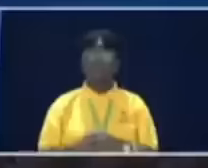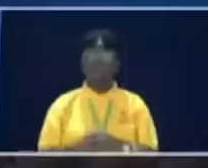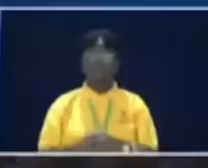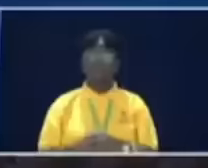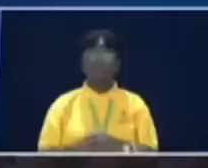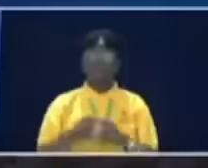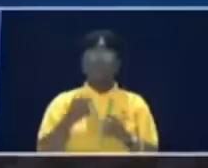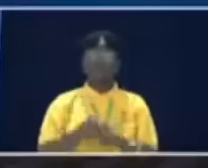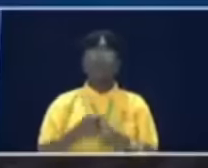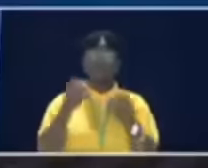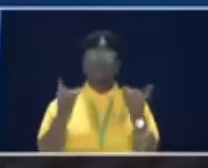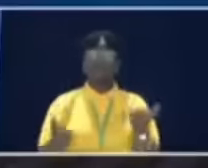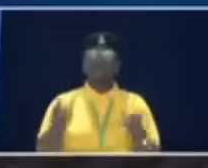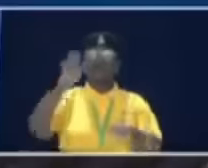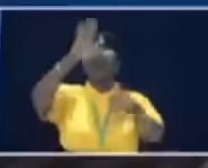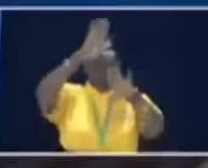From now on,